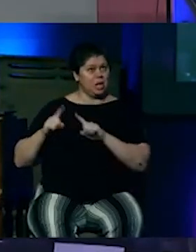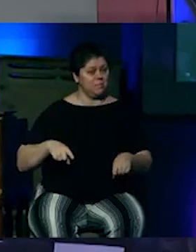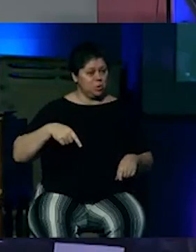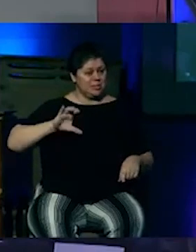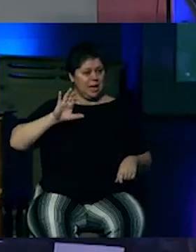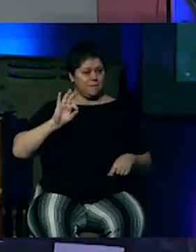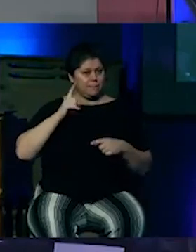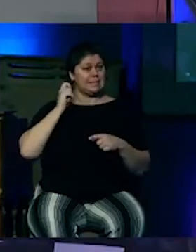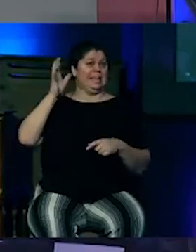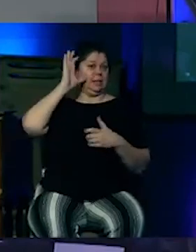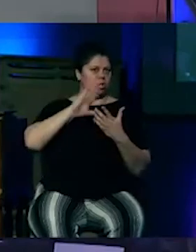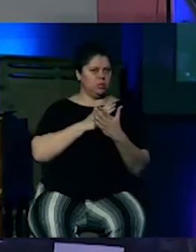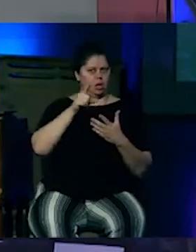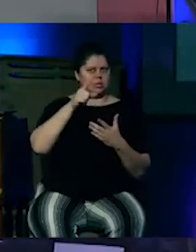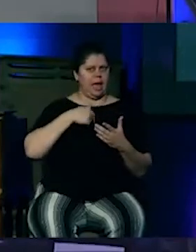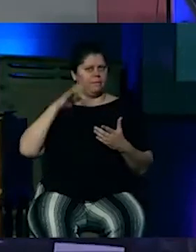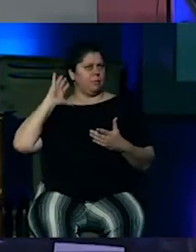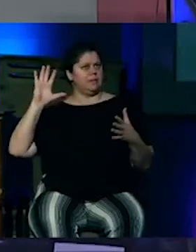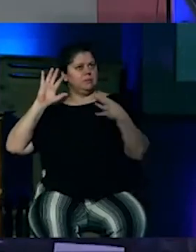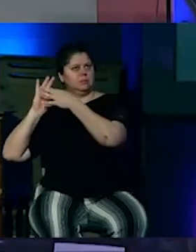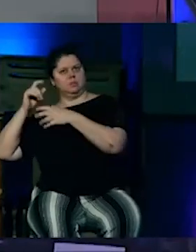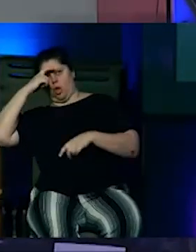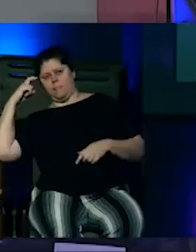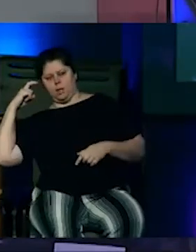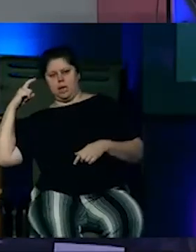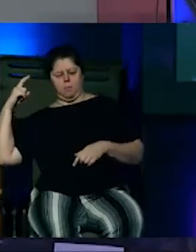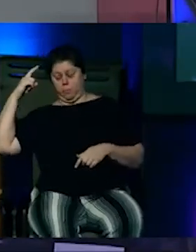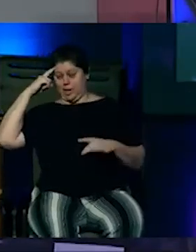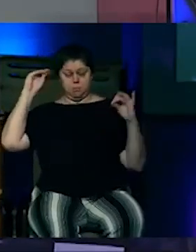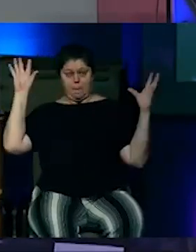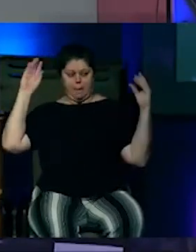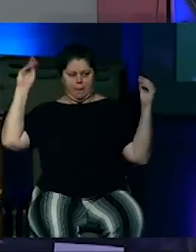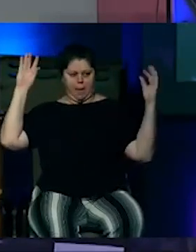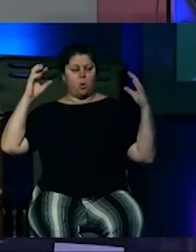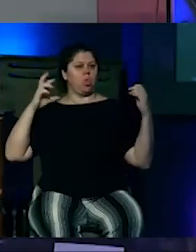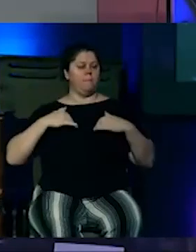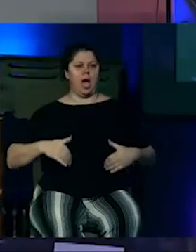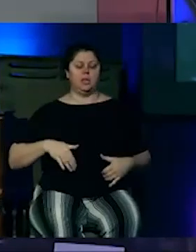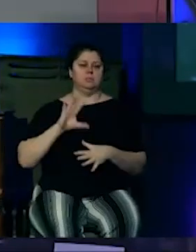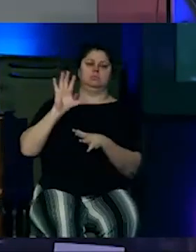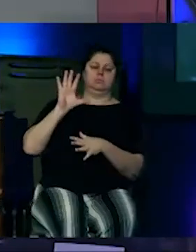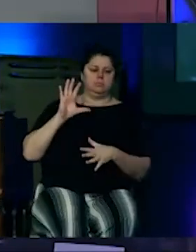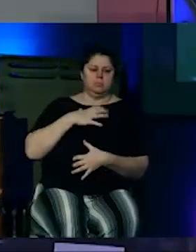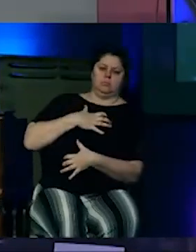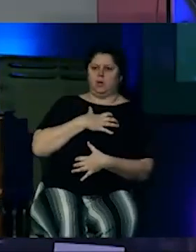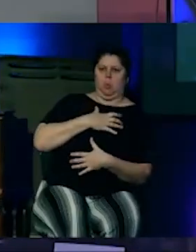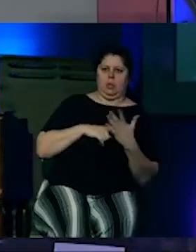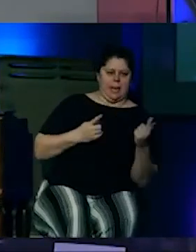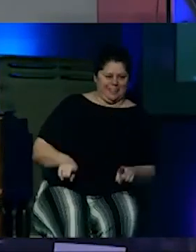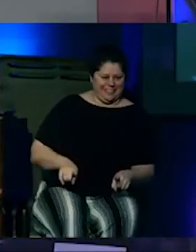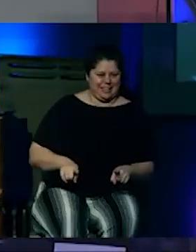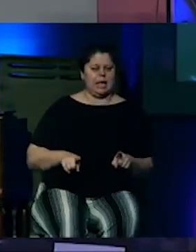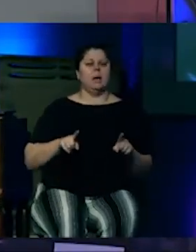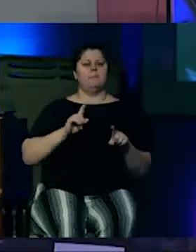they might hear songs that they previously associated with their trauma, and then their brains are like, or their bodies are also just like, oh, what is happening?